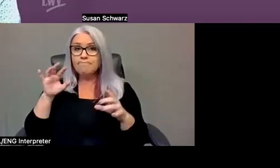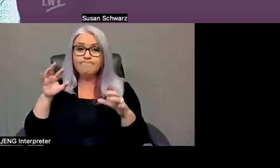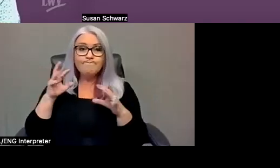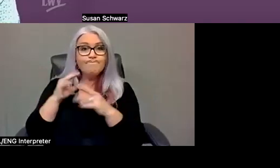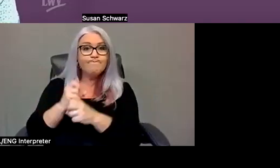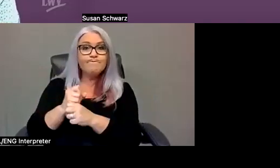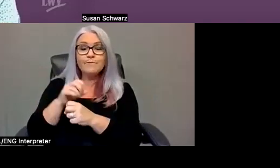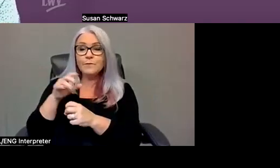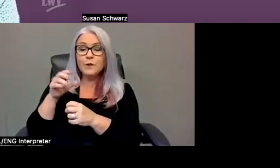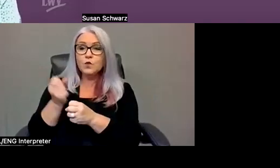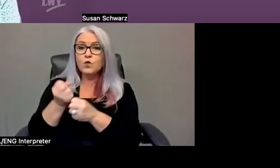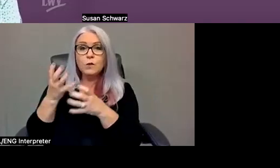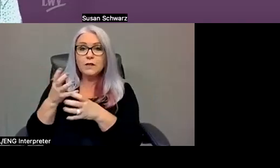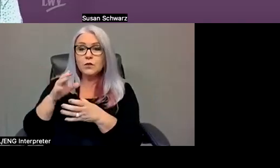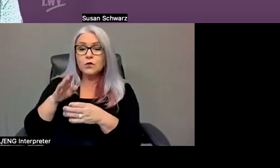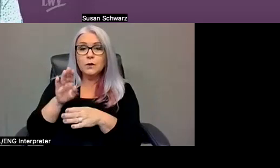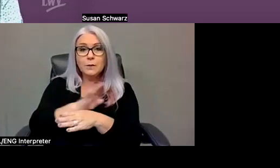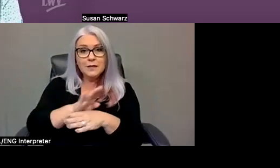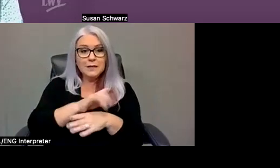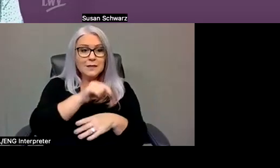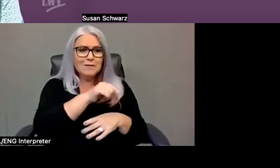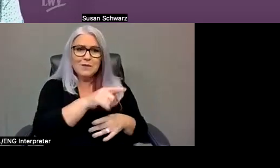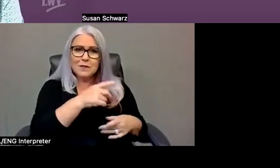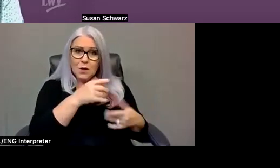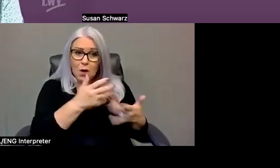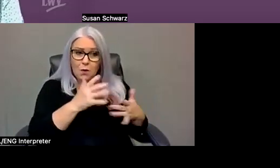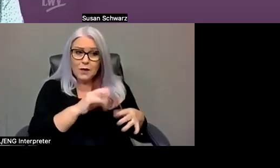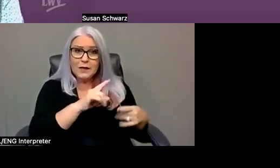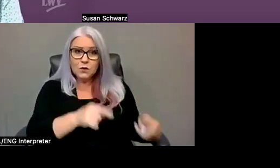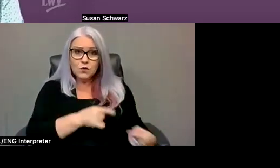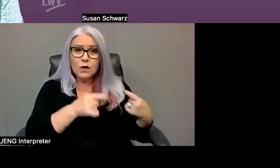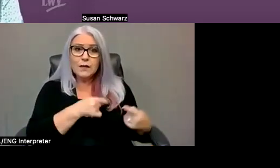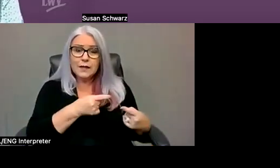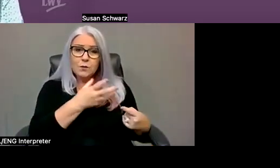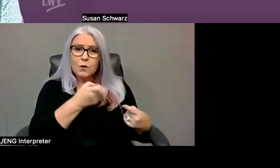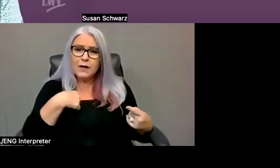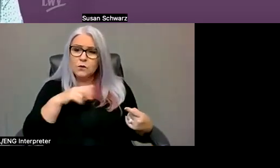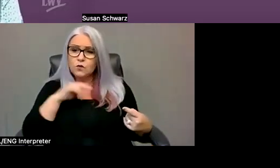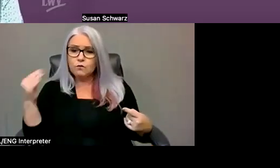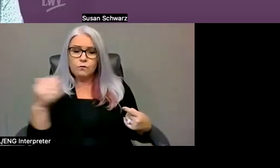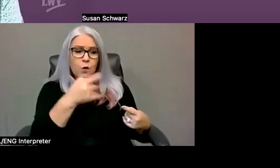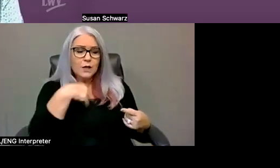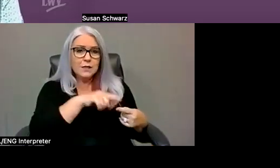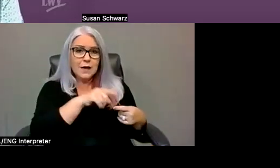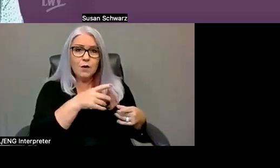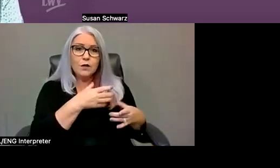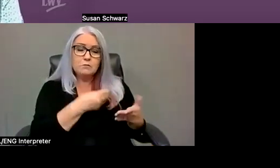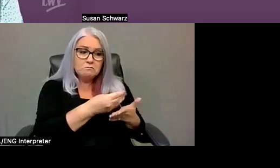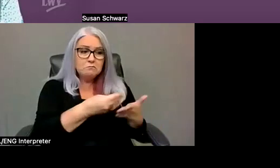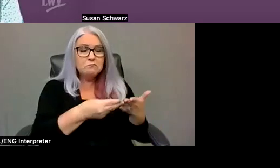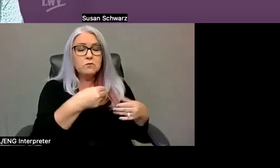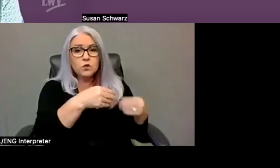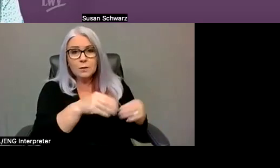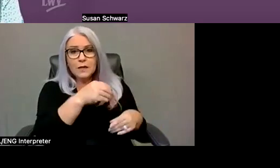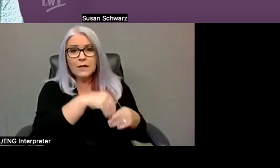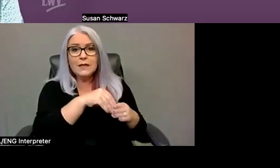business away from our downtown, which was already struggling. But I do agree with Ed that the beauty of our village certainly is the waterfront. We have a